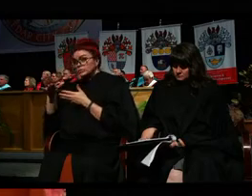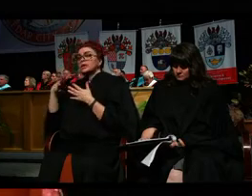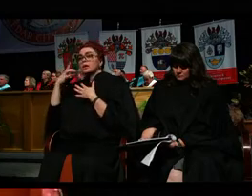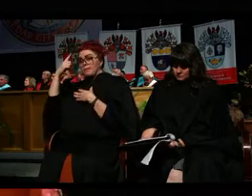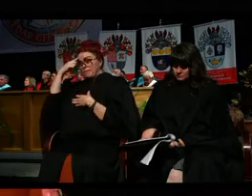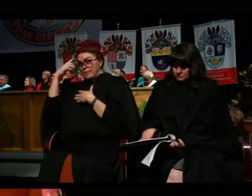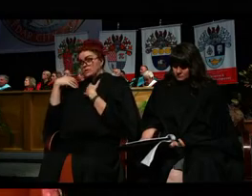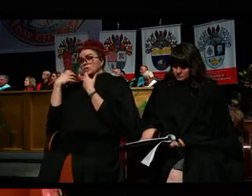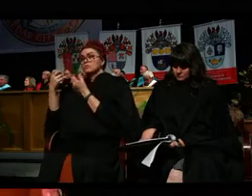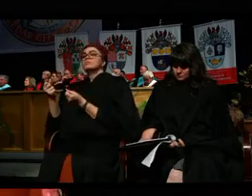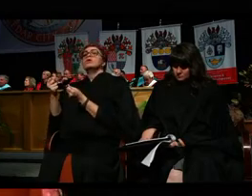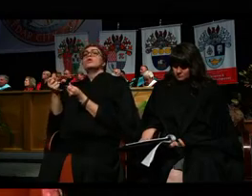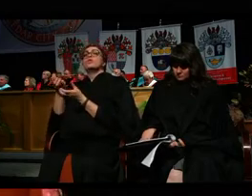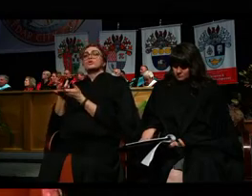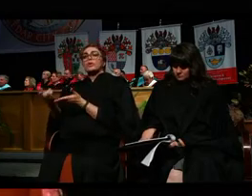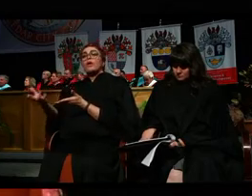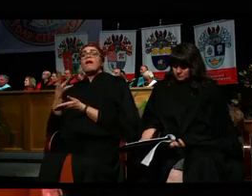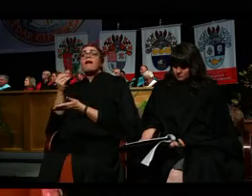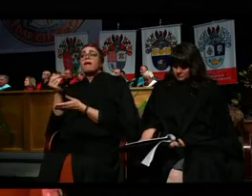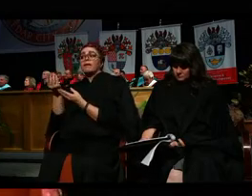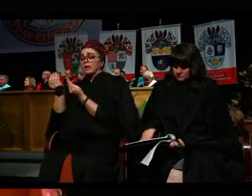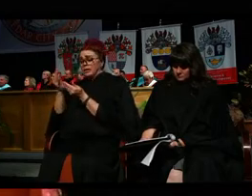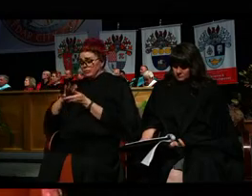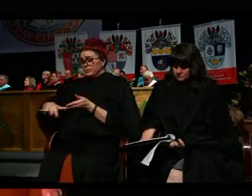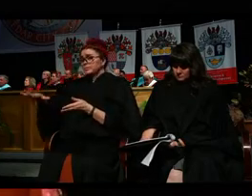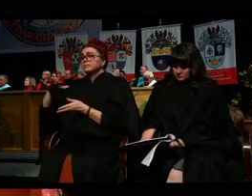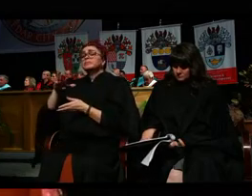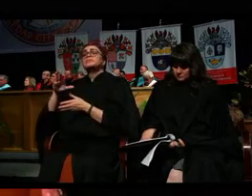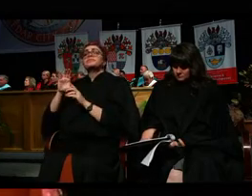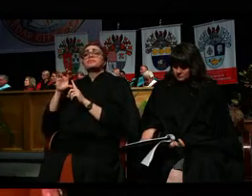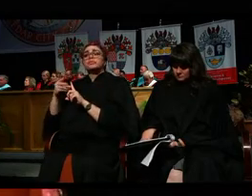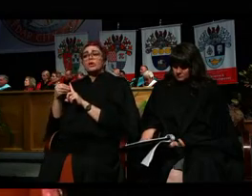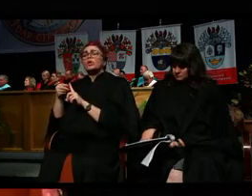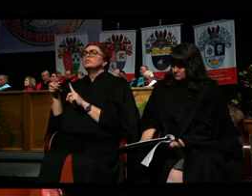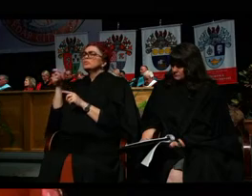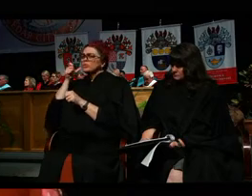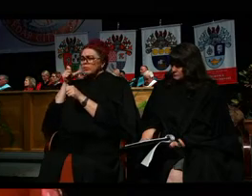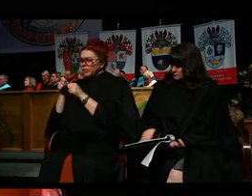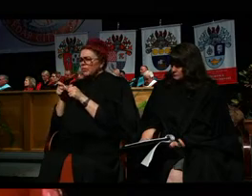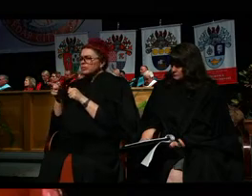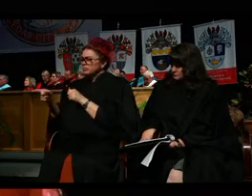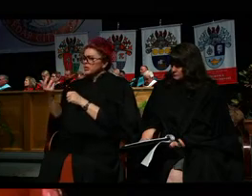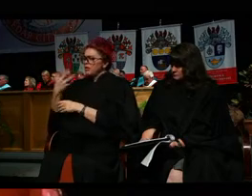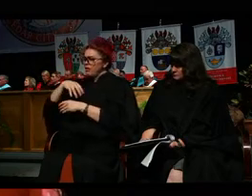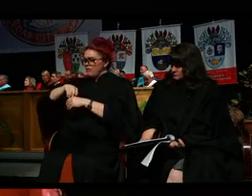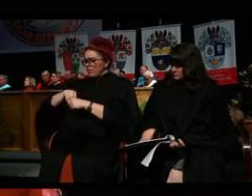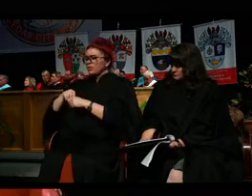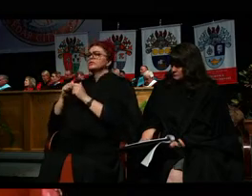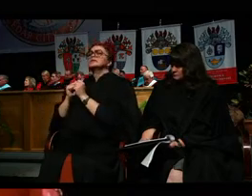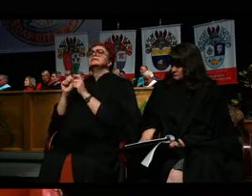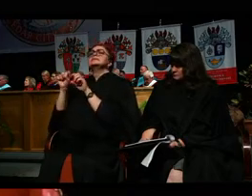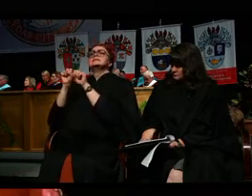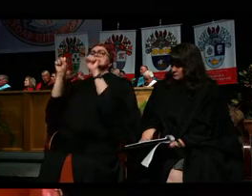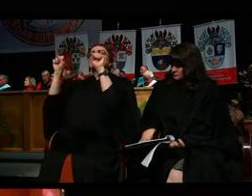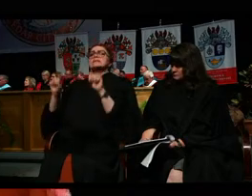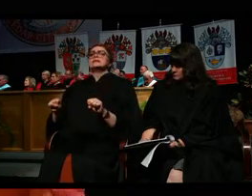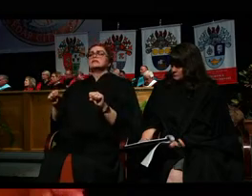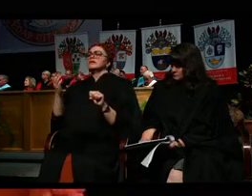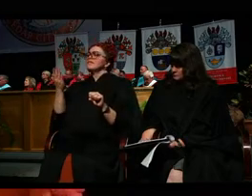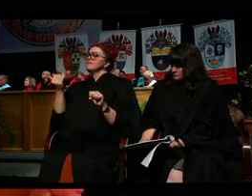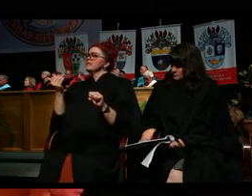campus culture. Remember that you are part of a system of 15 other